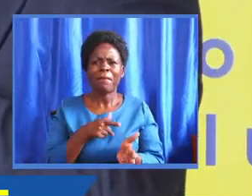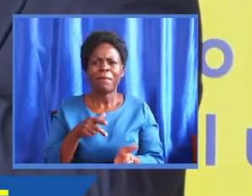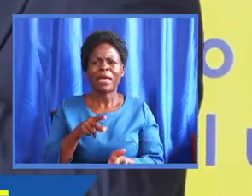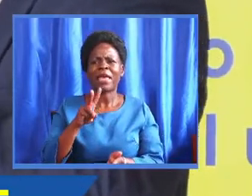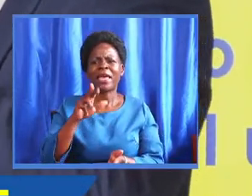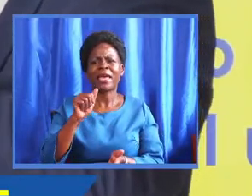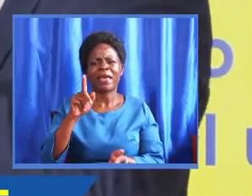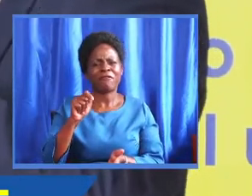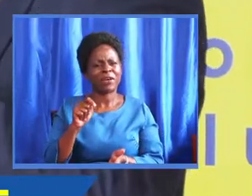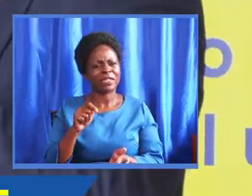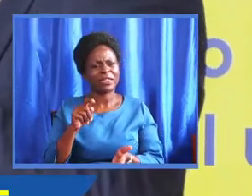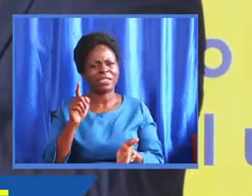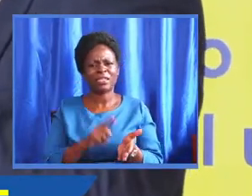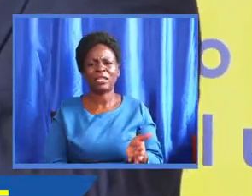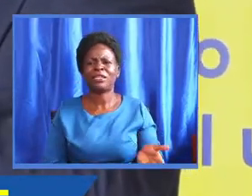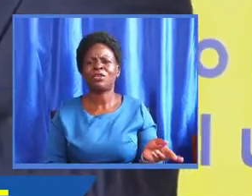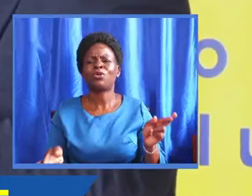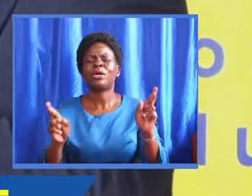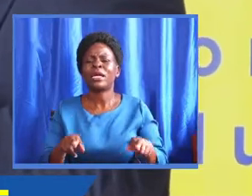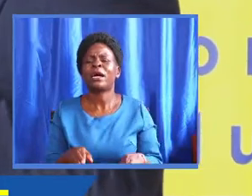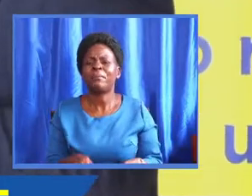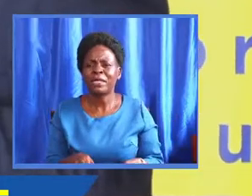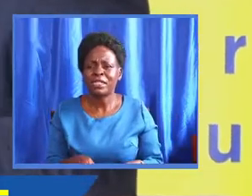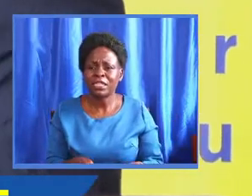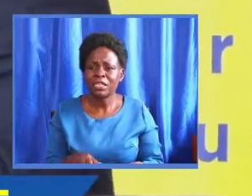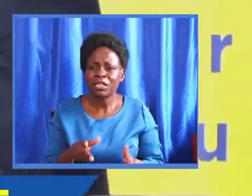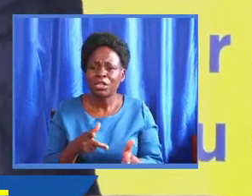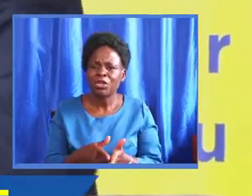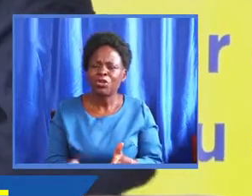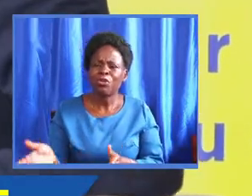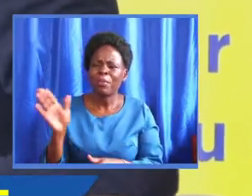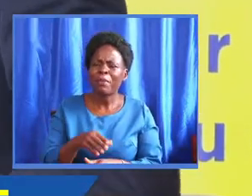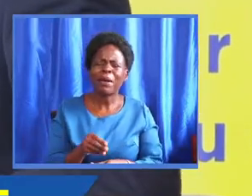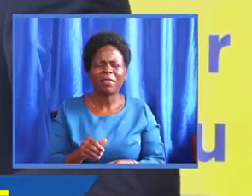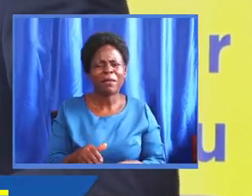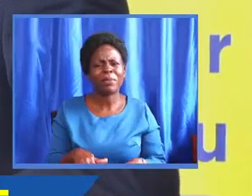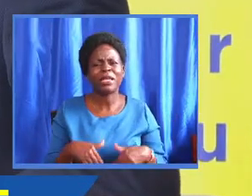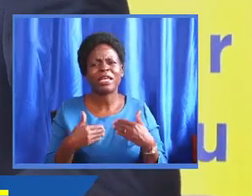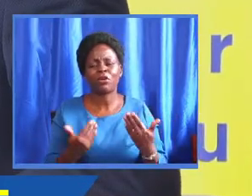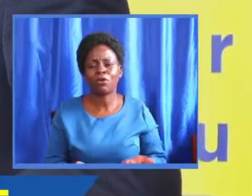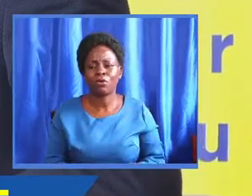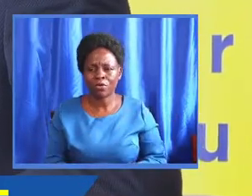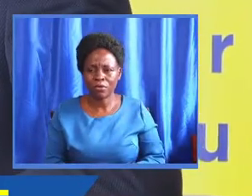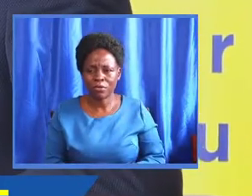compliant, what happens there? Do you pay back the money? What happens?